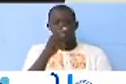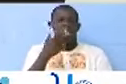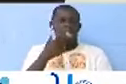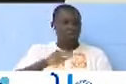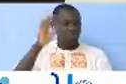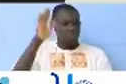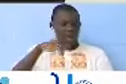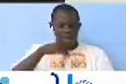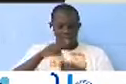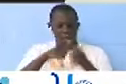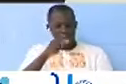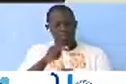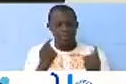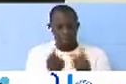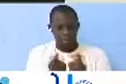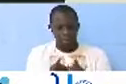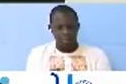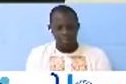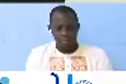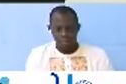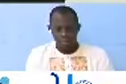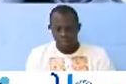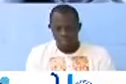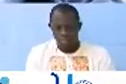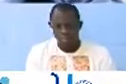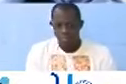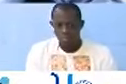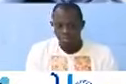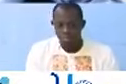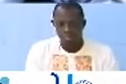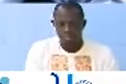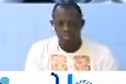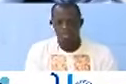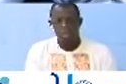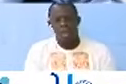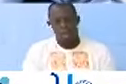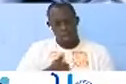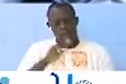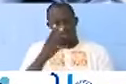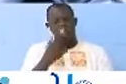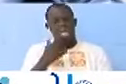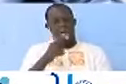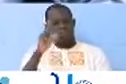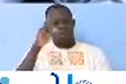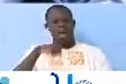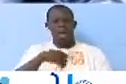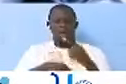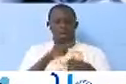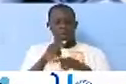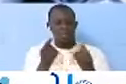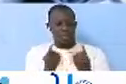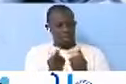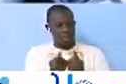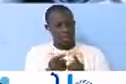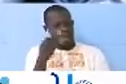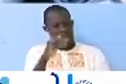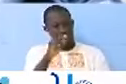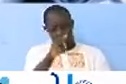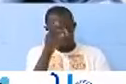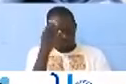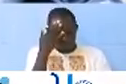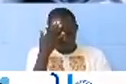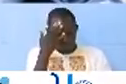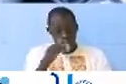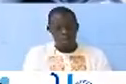he Kalino Alabang? Benkalal. I'll swear to it. So, as far as you know, he was only beaten